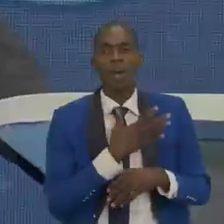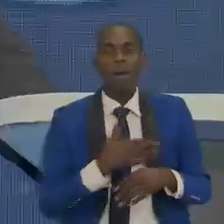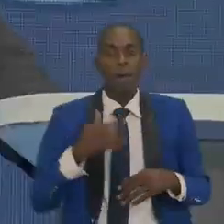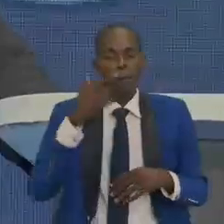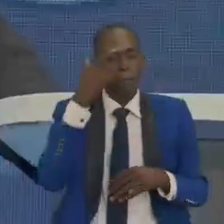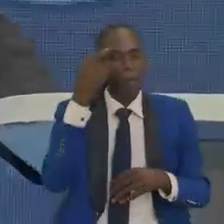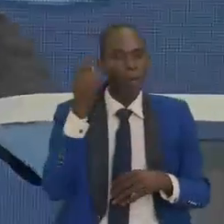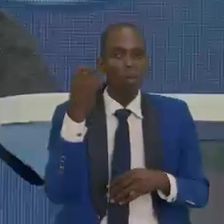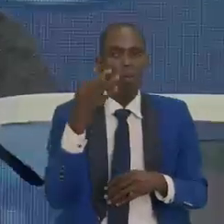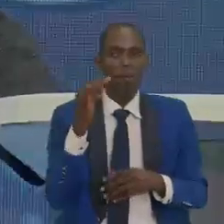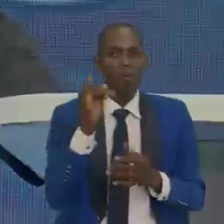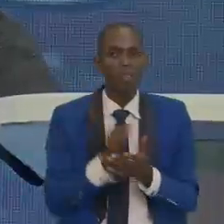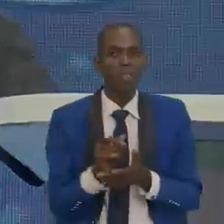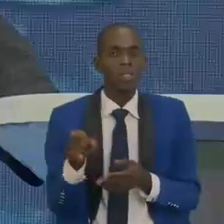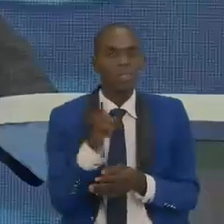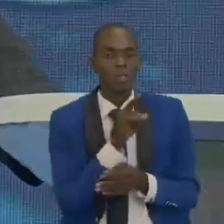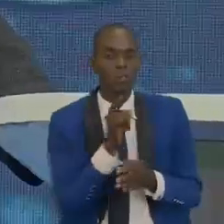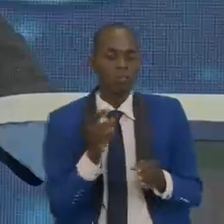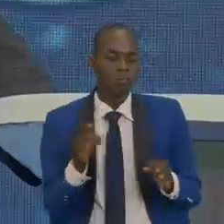that, they seal their mind.